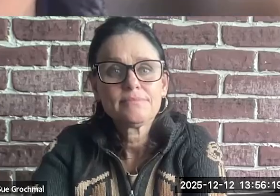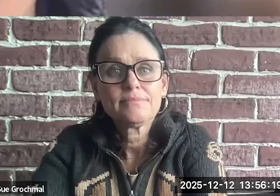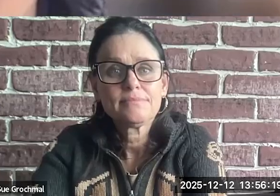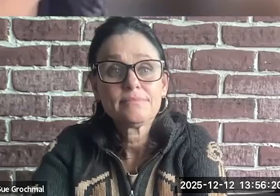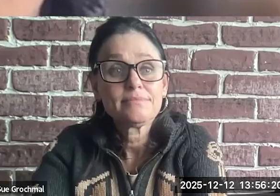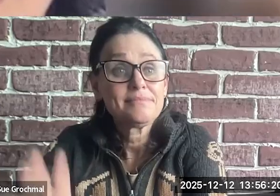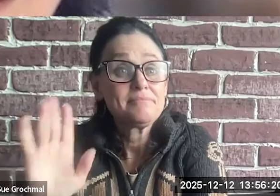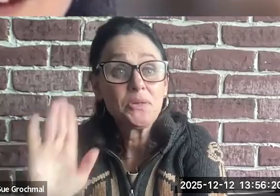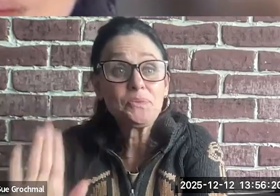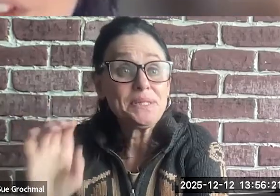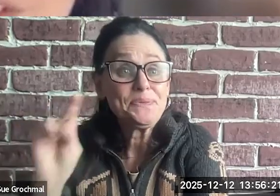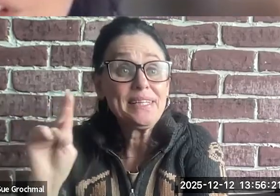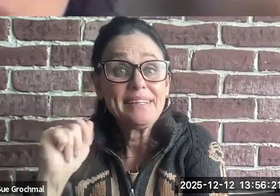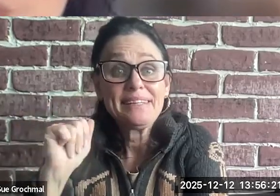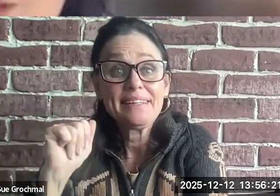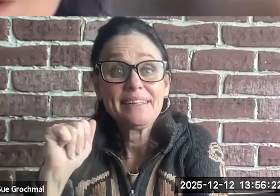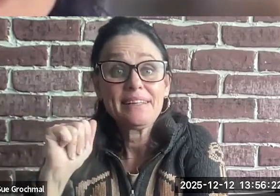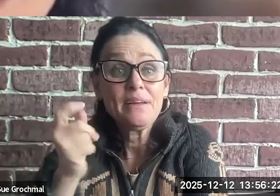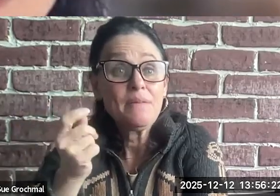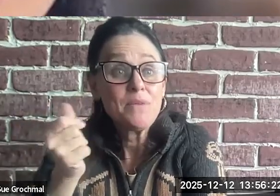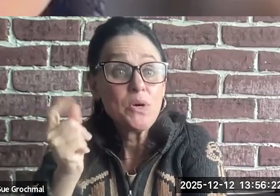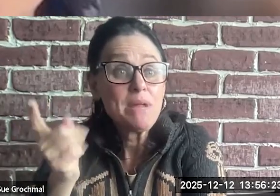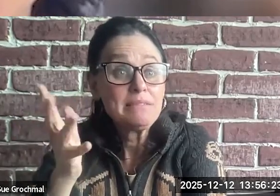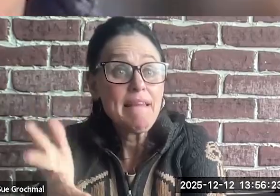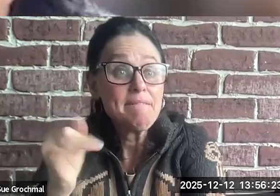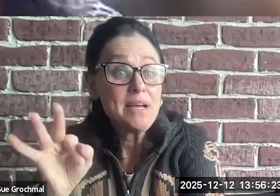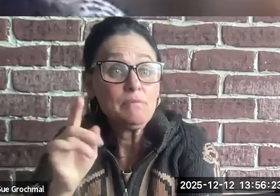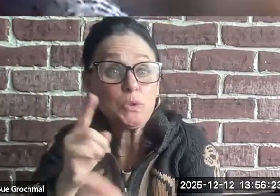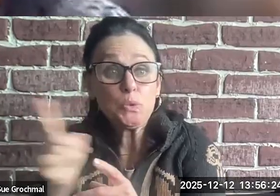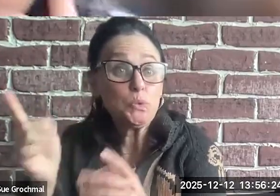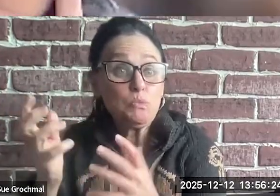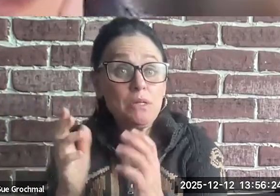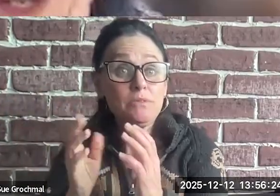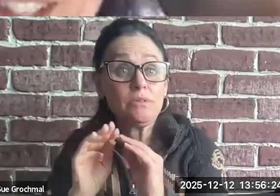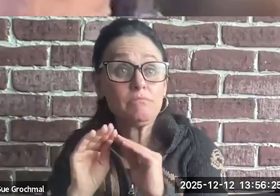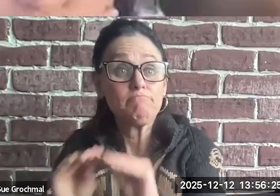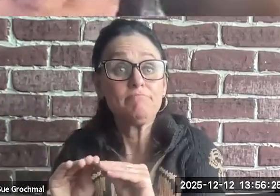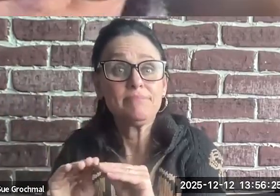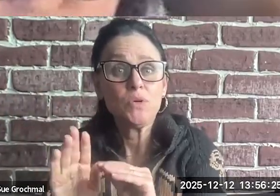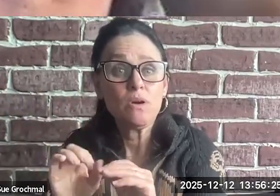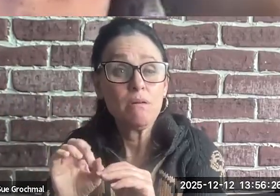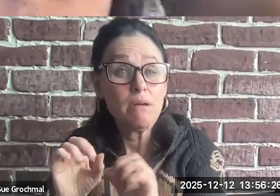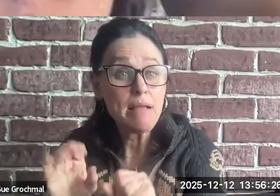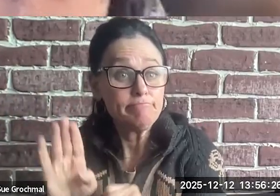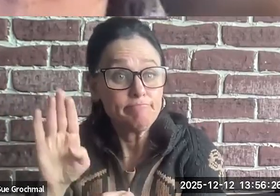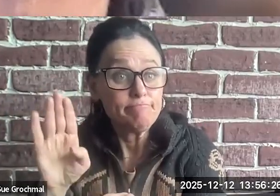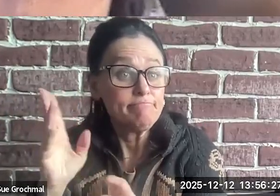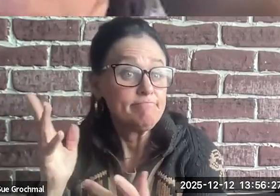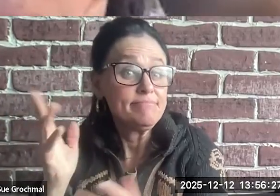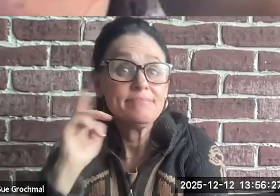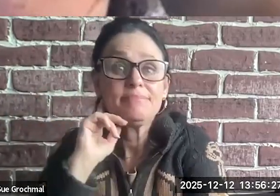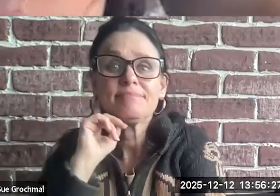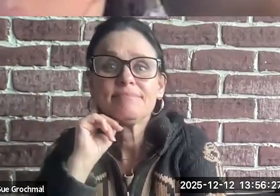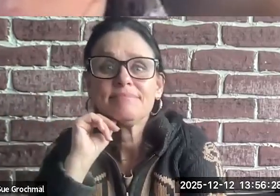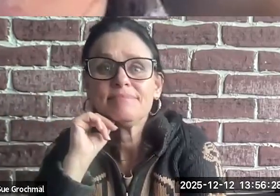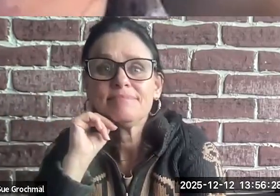Great. Okay. We do have a couple minutes left if anyone wants to put, I think, can you put your hand up?